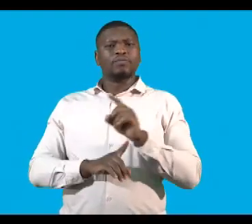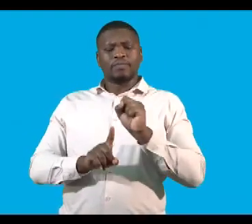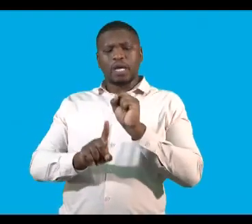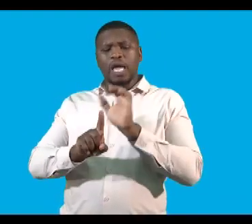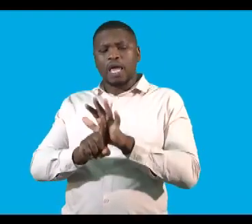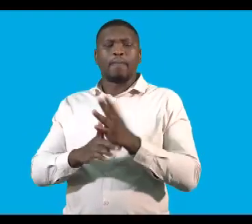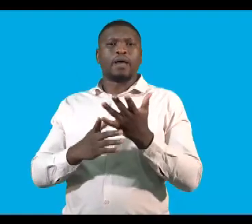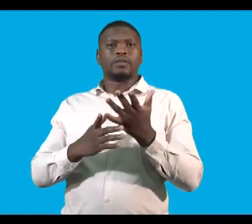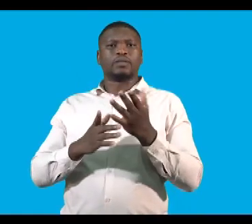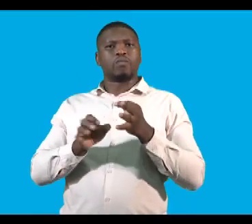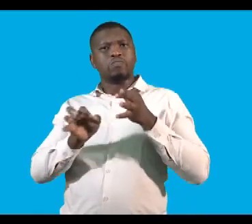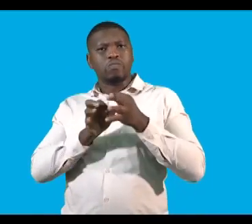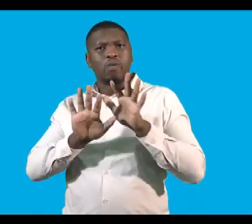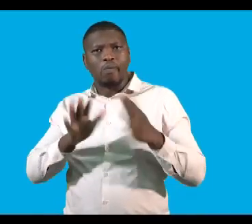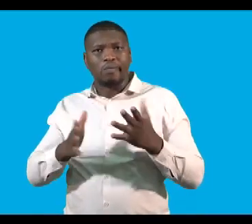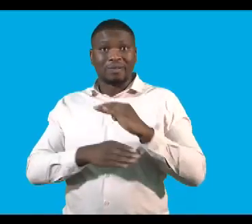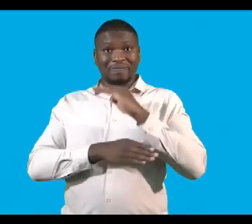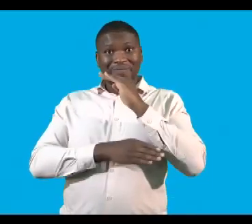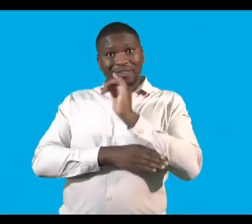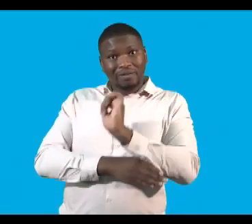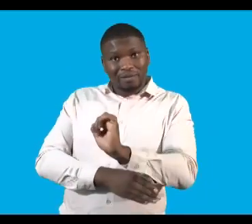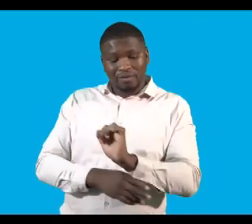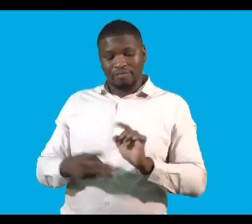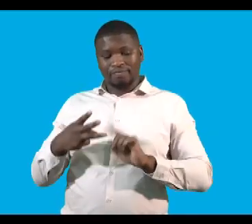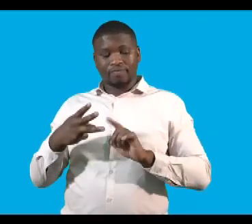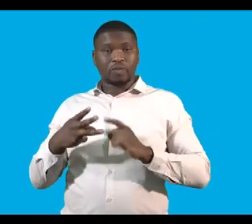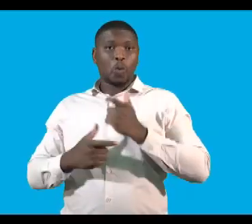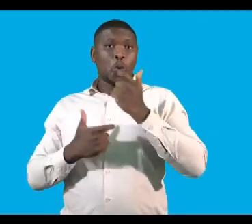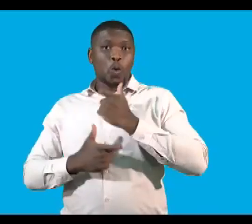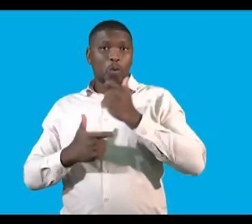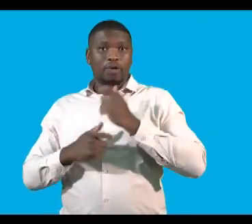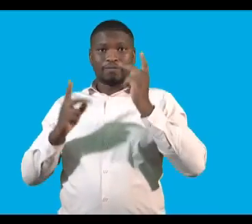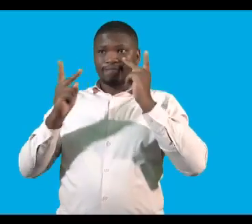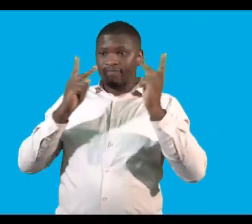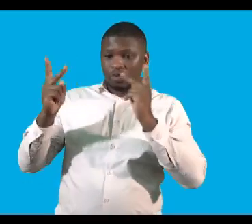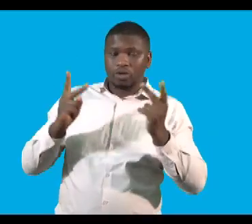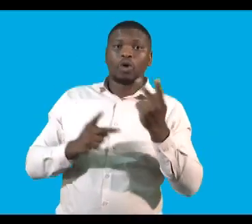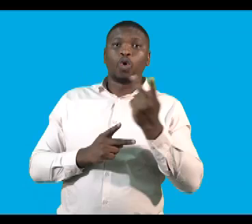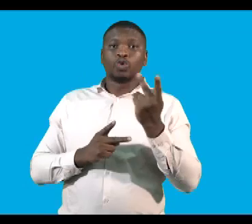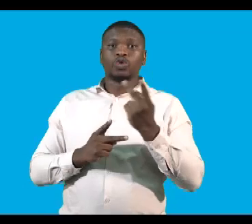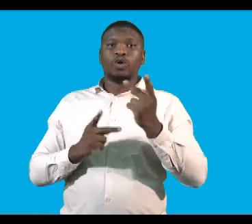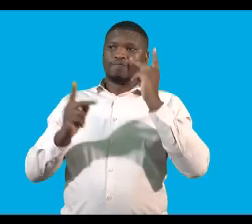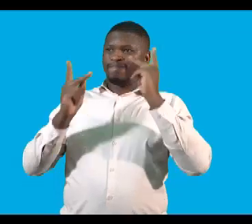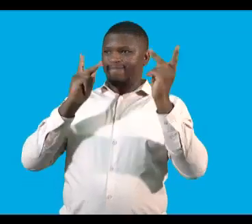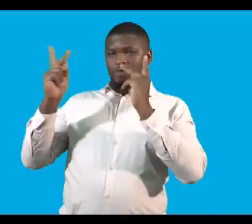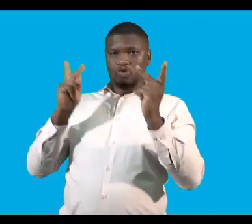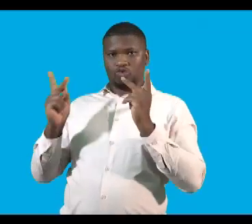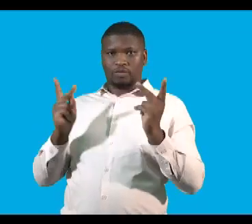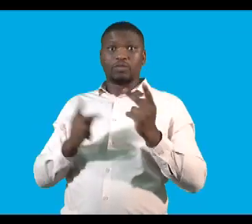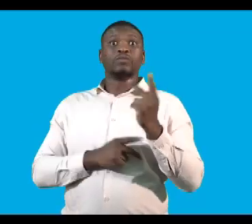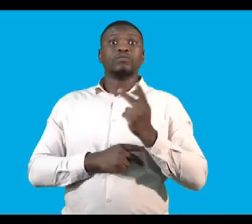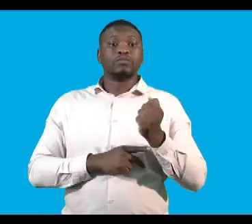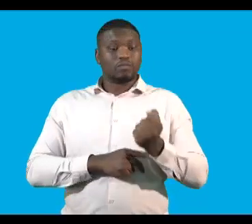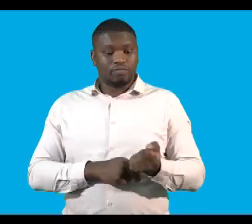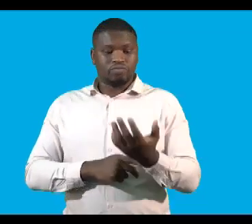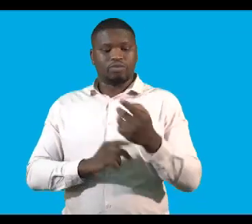interpretation and the meaning of cartoons, the impact of humor, visual and verbal elements on the message, and of